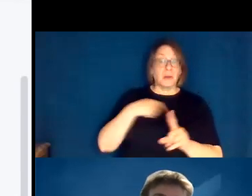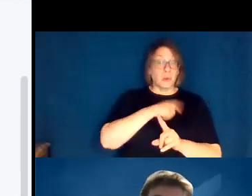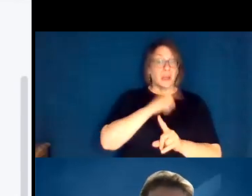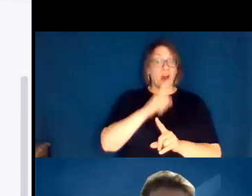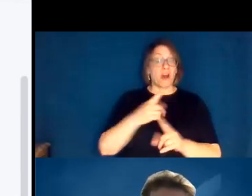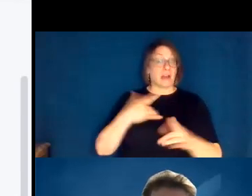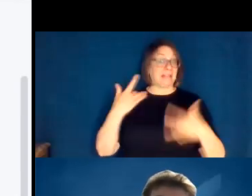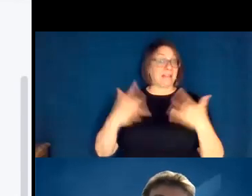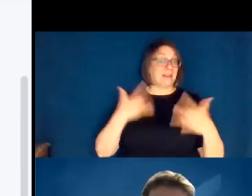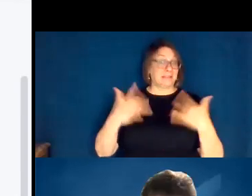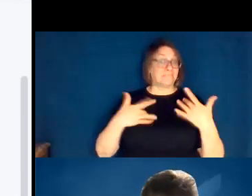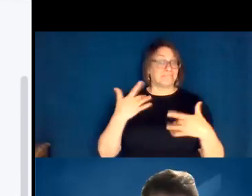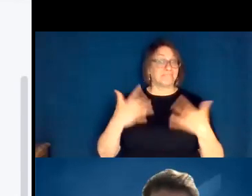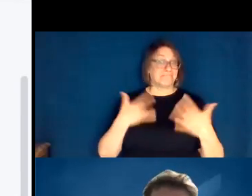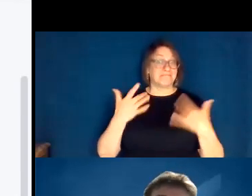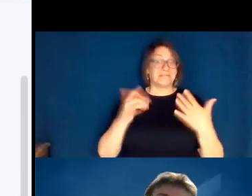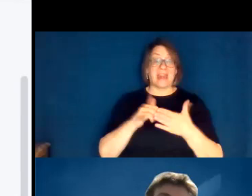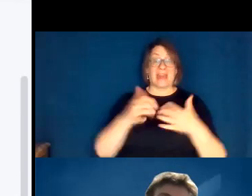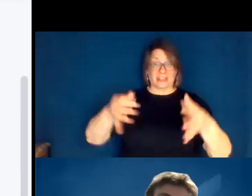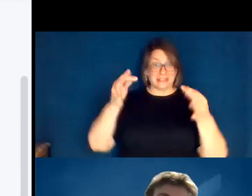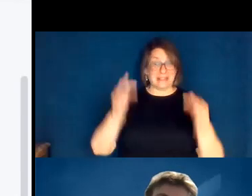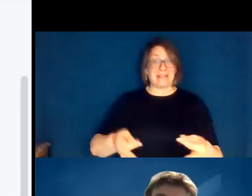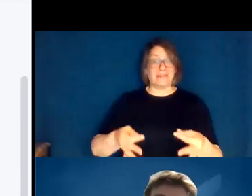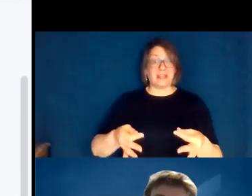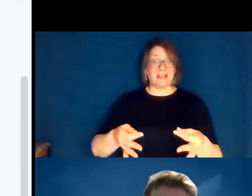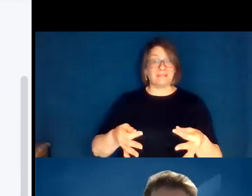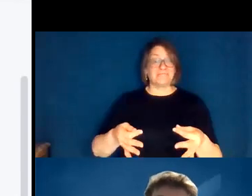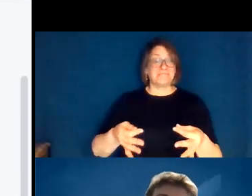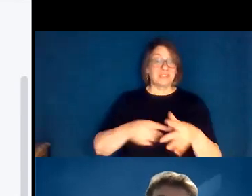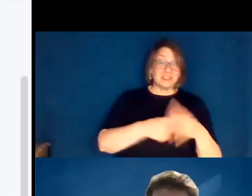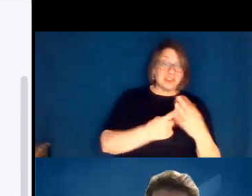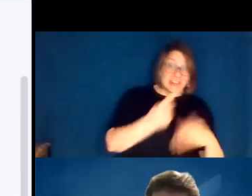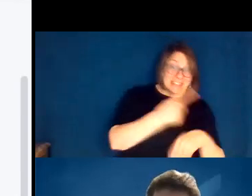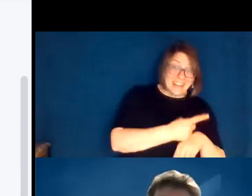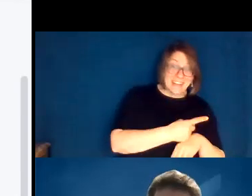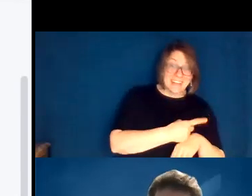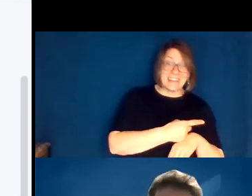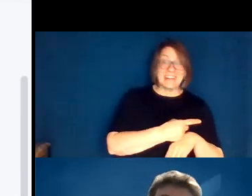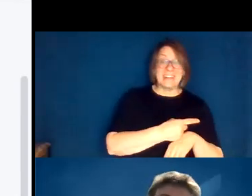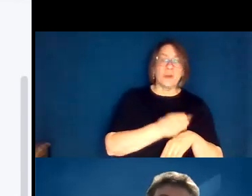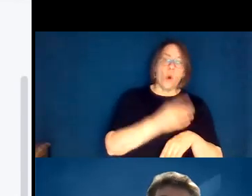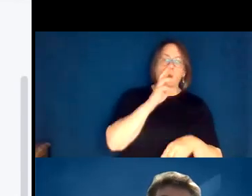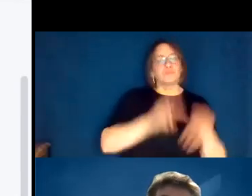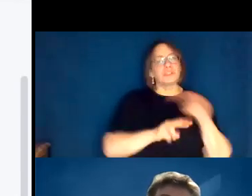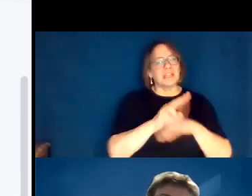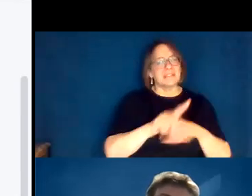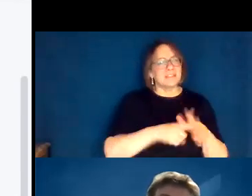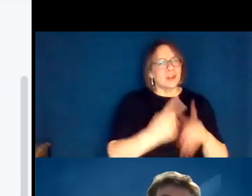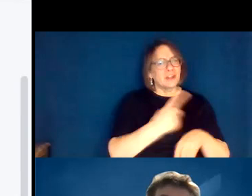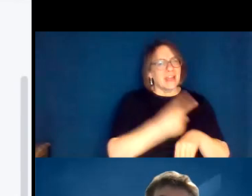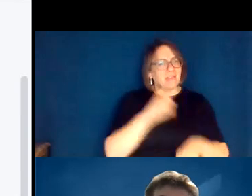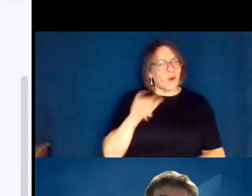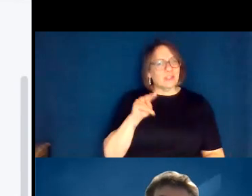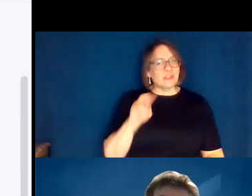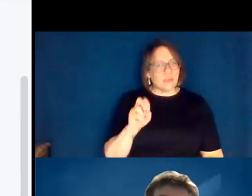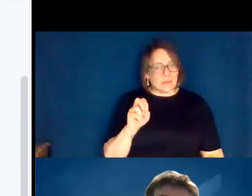pretty excited that there's a definite start date or a projected one for June,